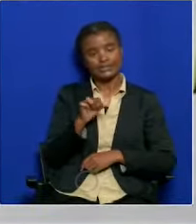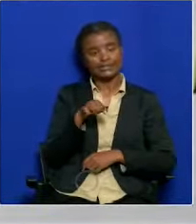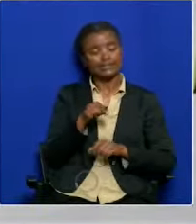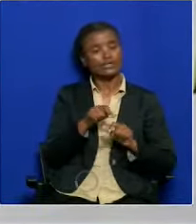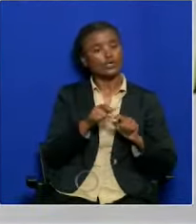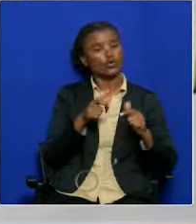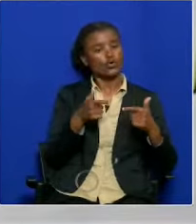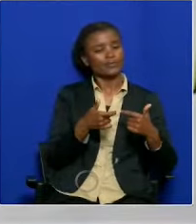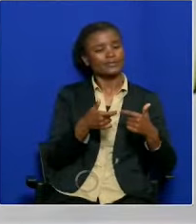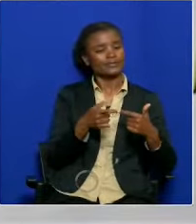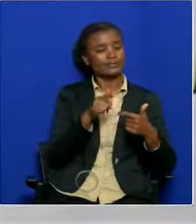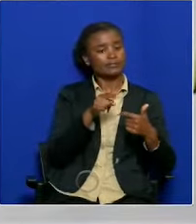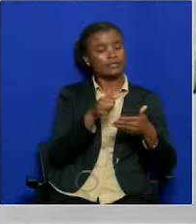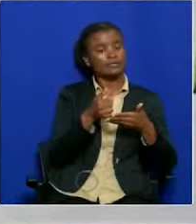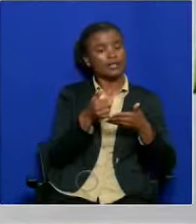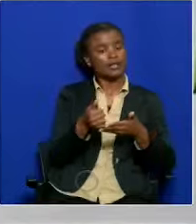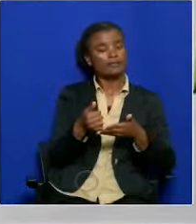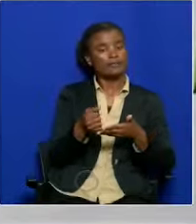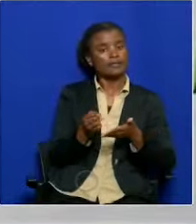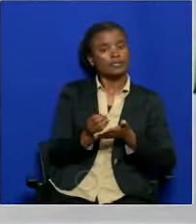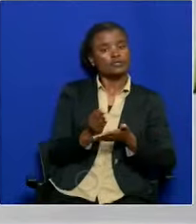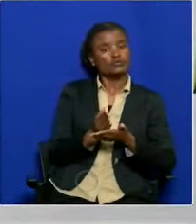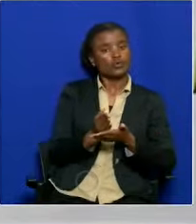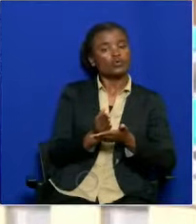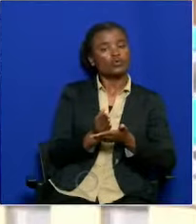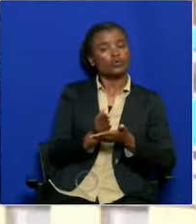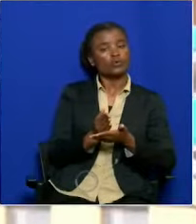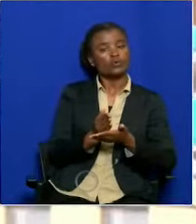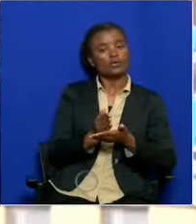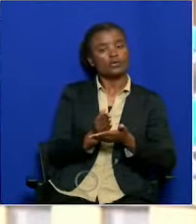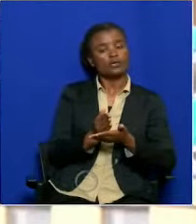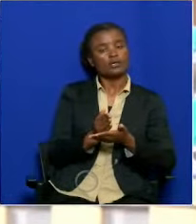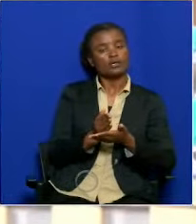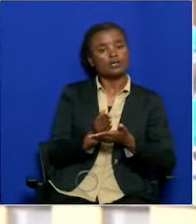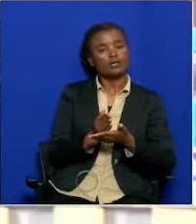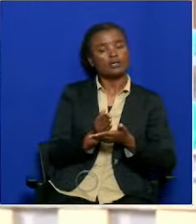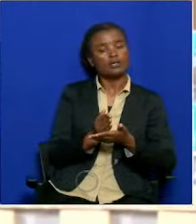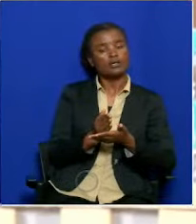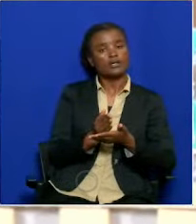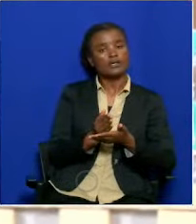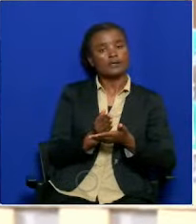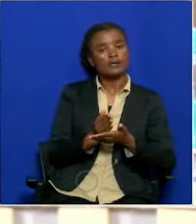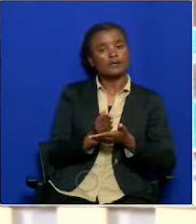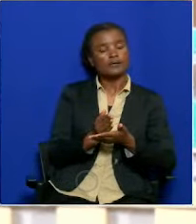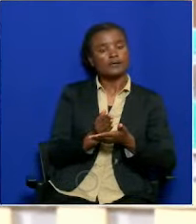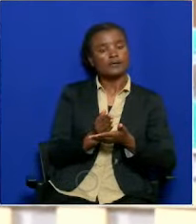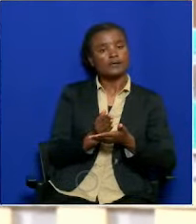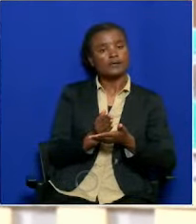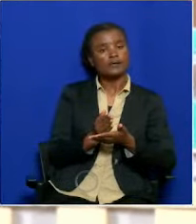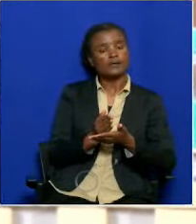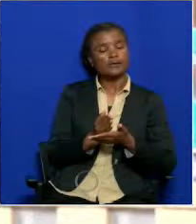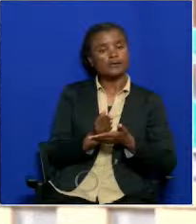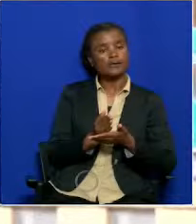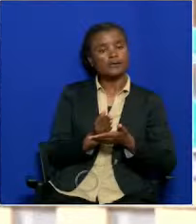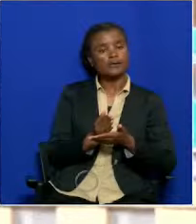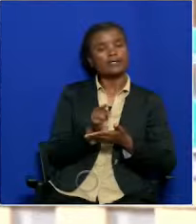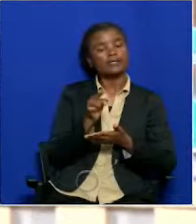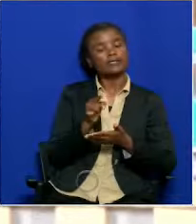perspective as to say this kind of actions and so